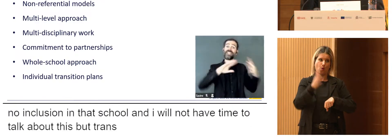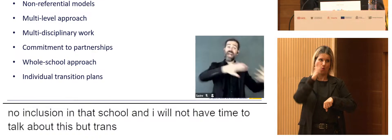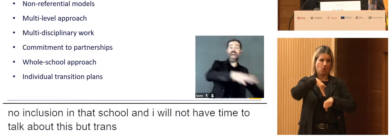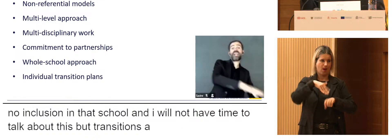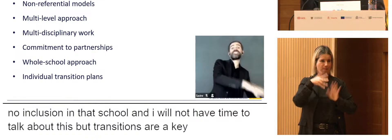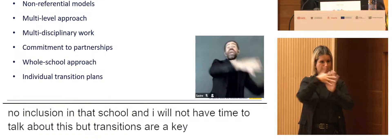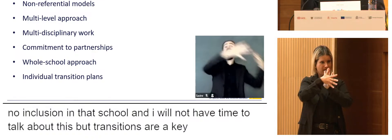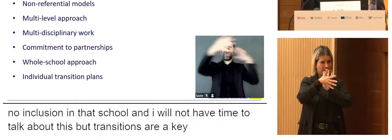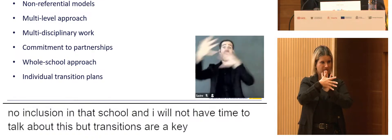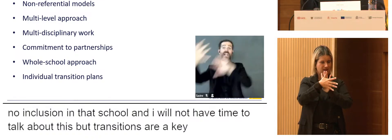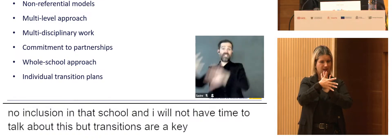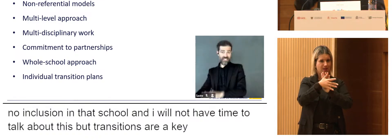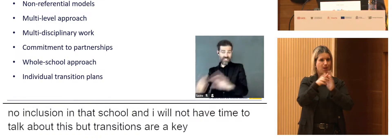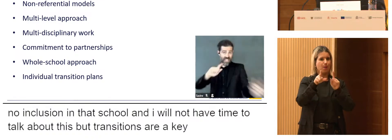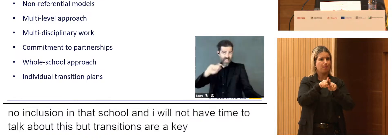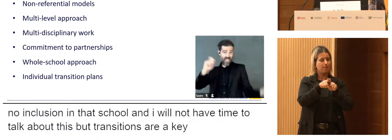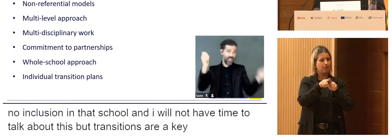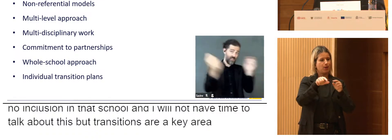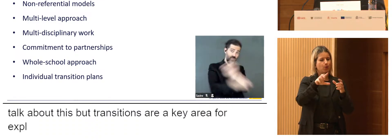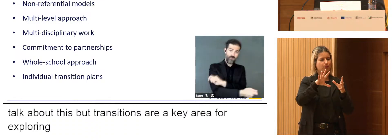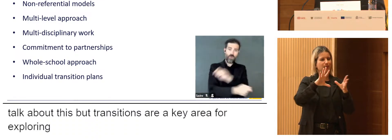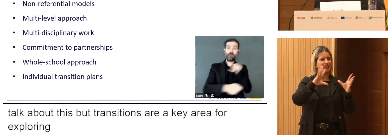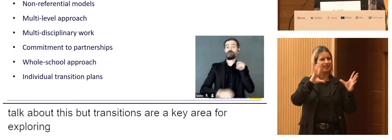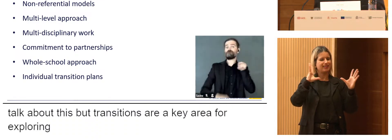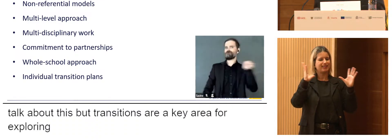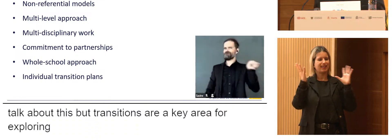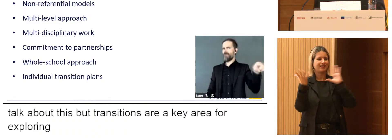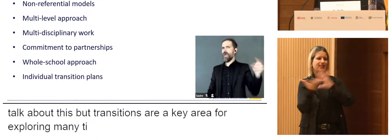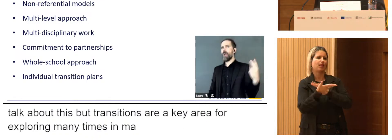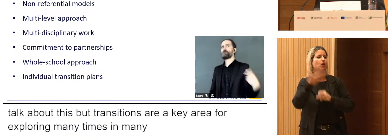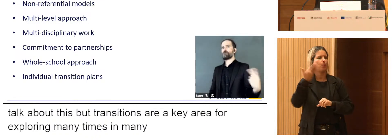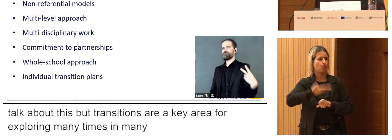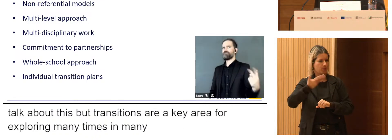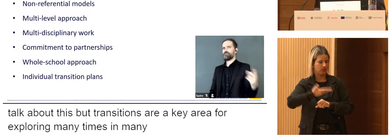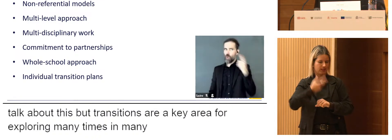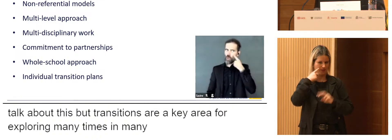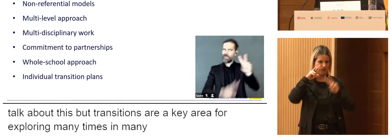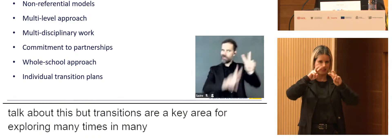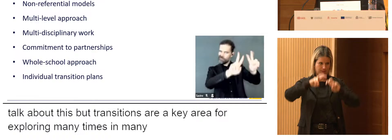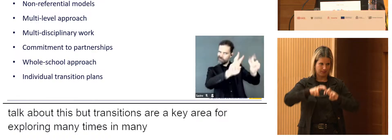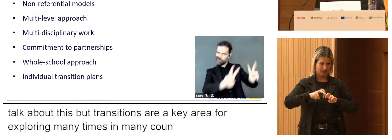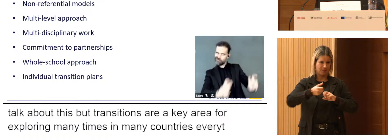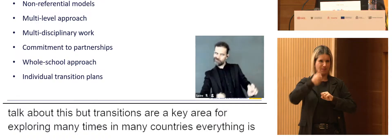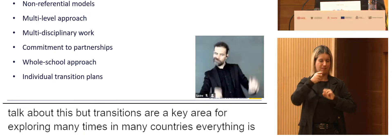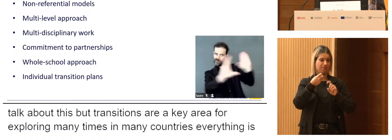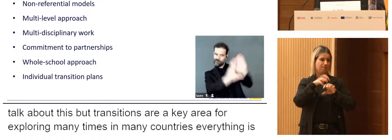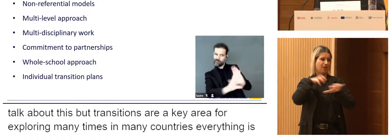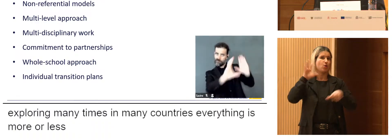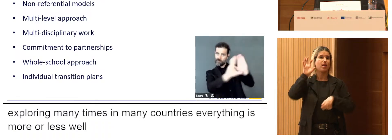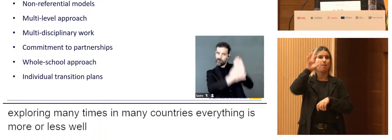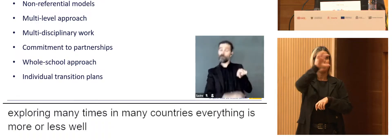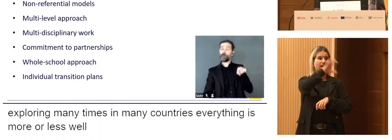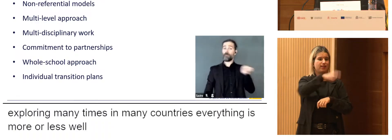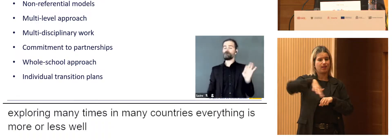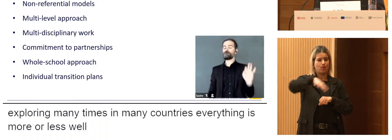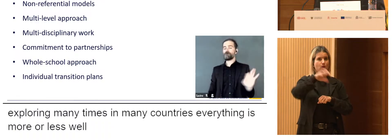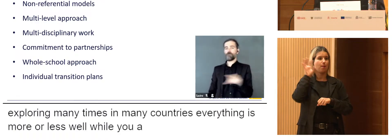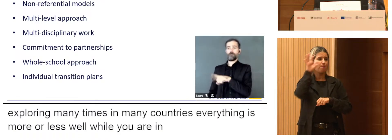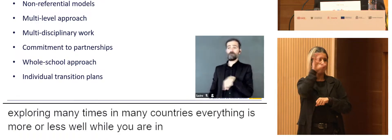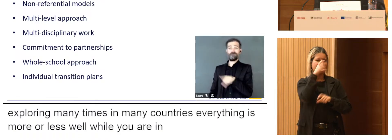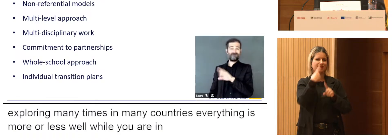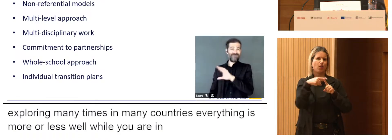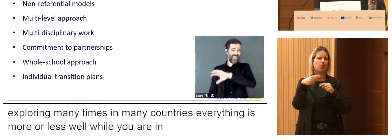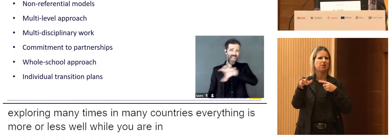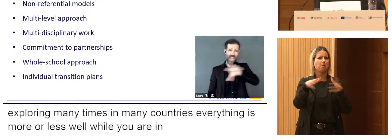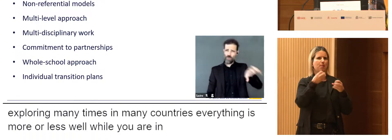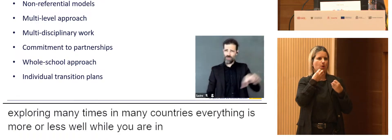area for exploring. Many times in many countries, everything is more or less well while you are in school,